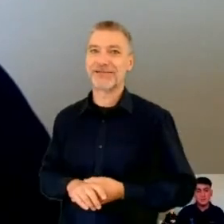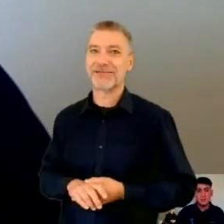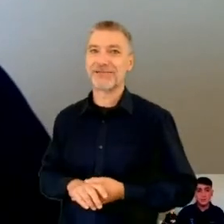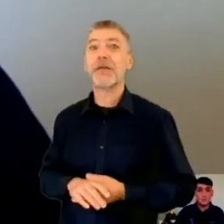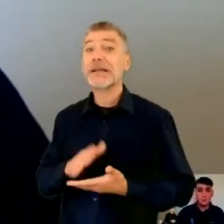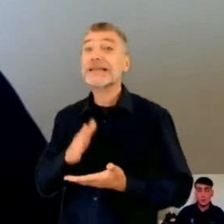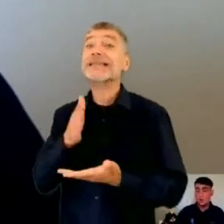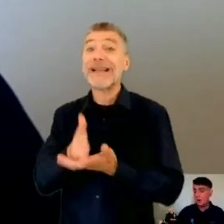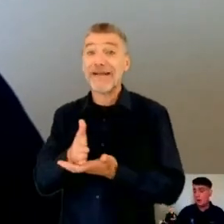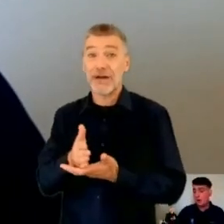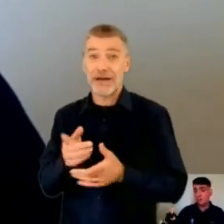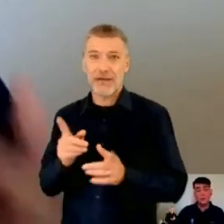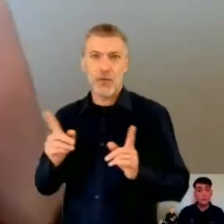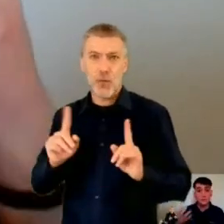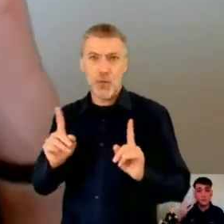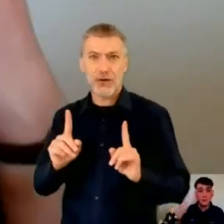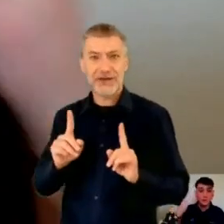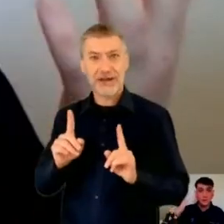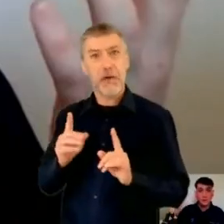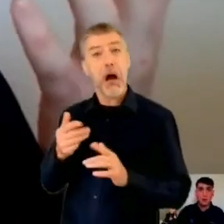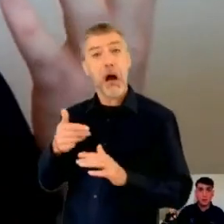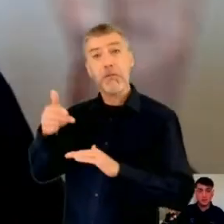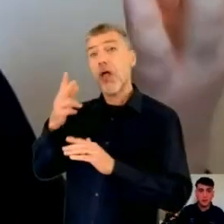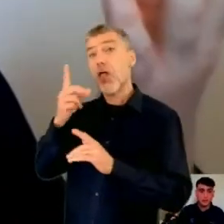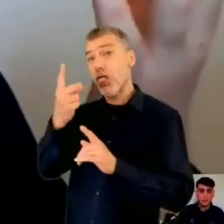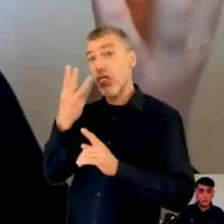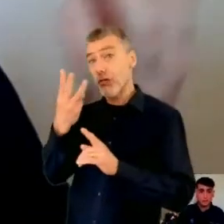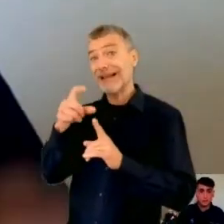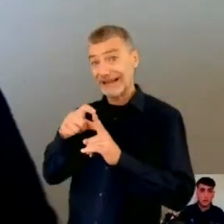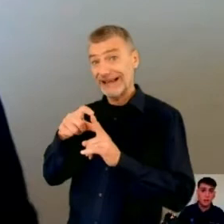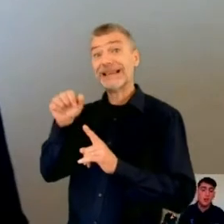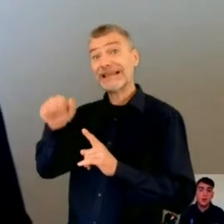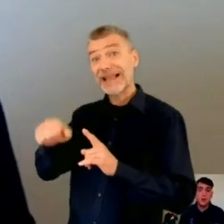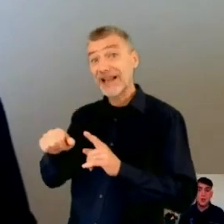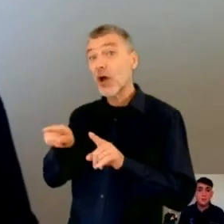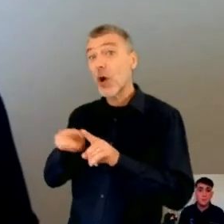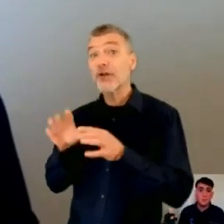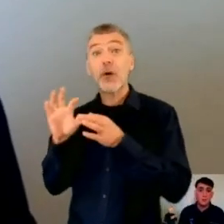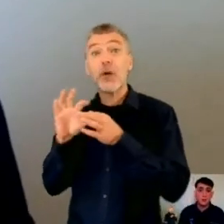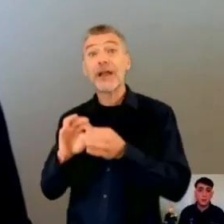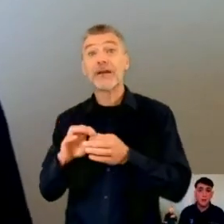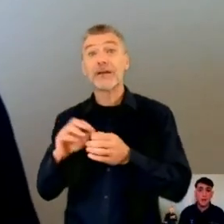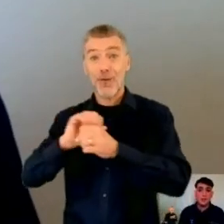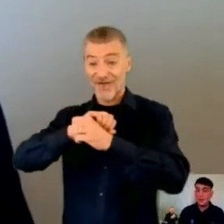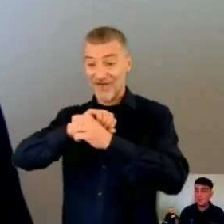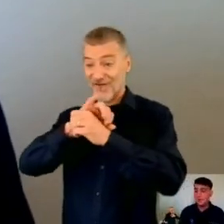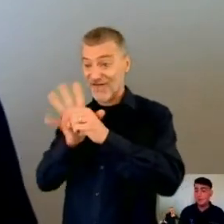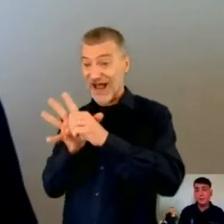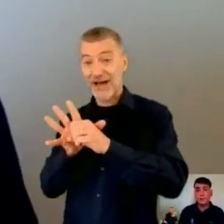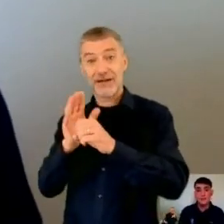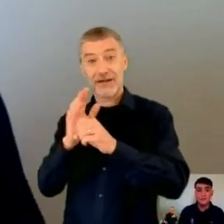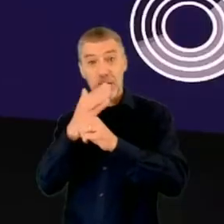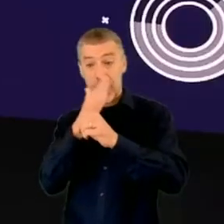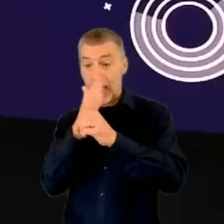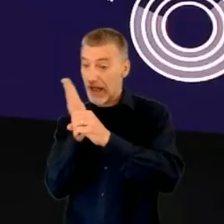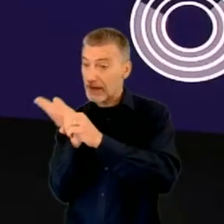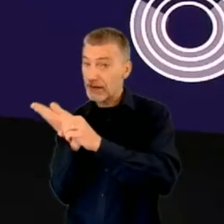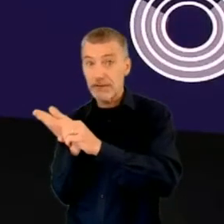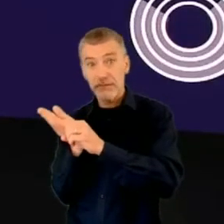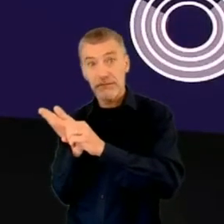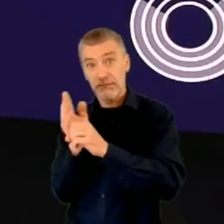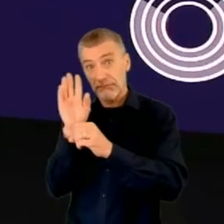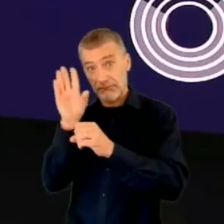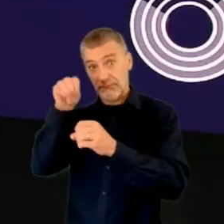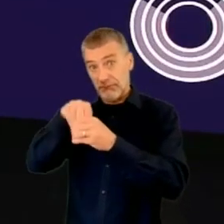in the industry. It's also used in fan blade construction and manufacturing, and it definitely is